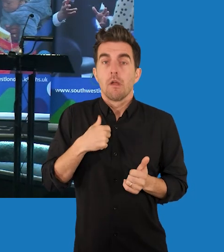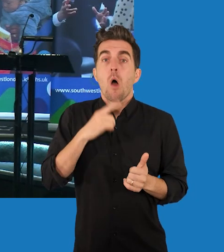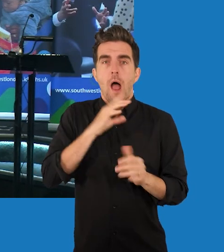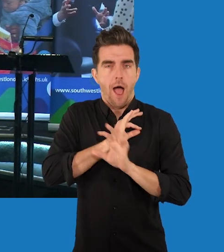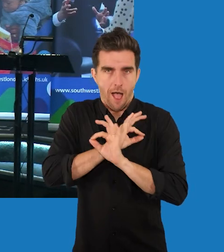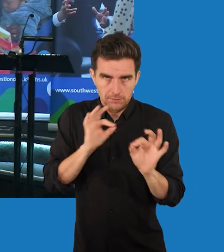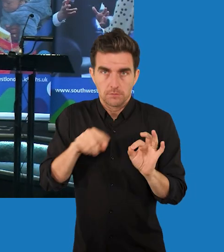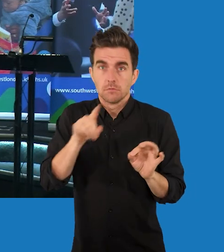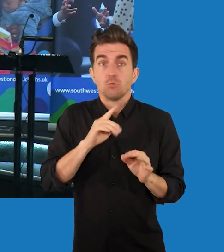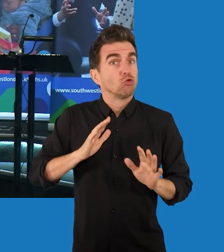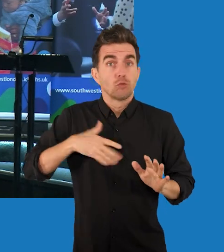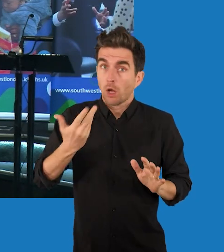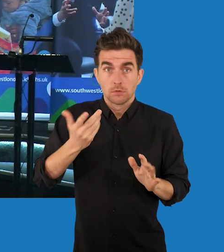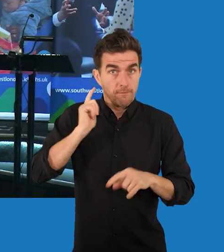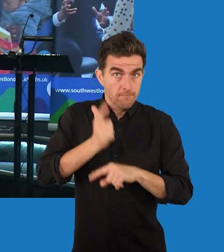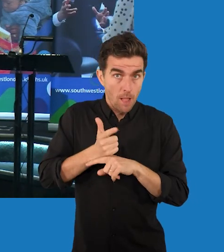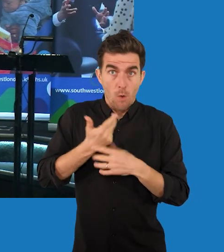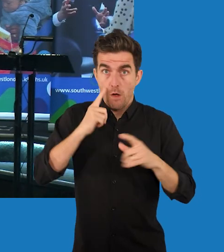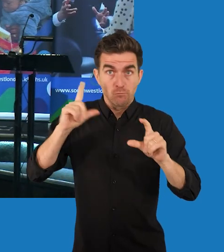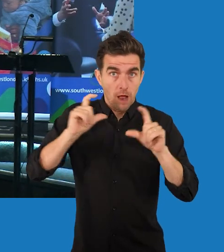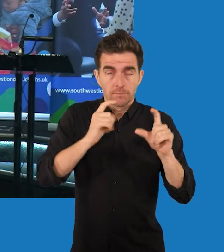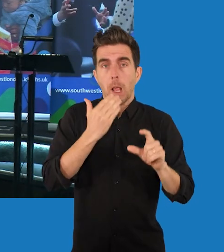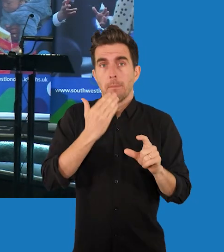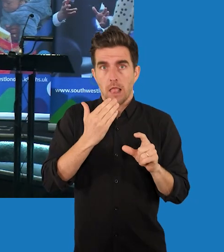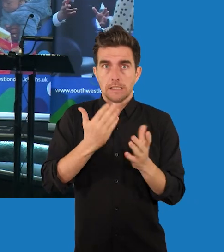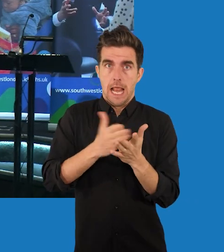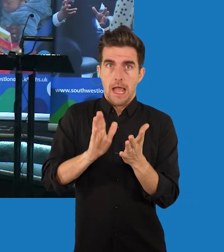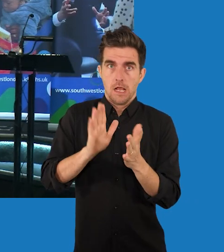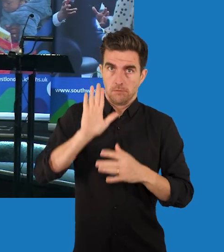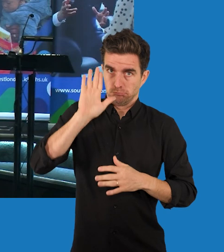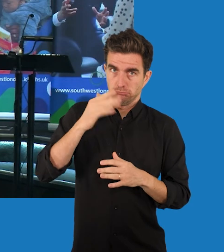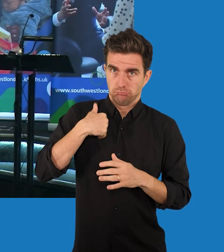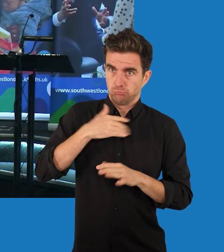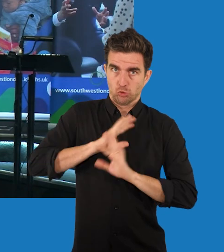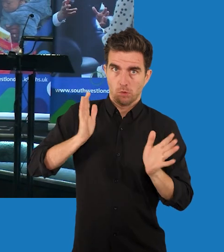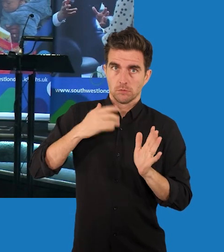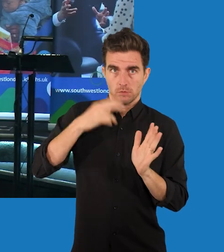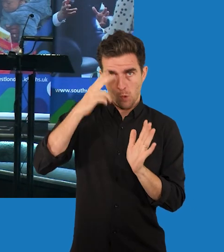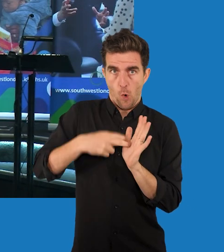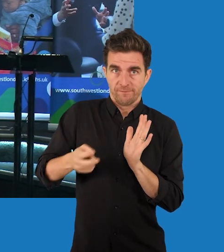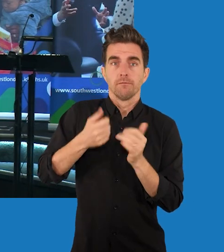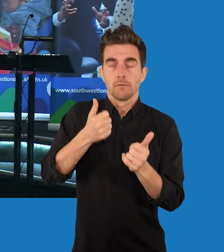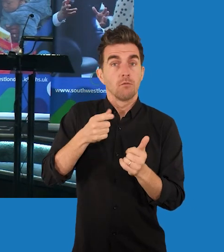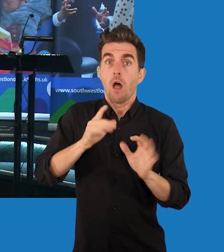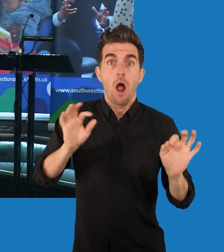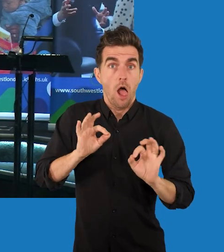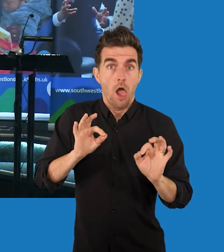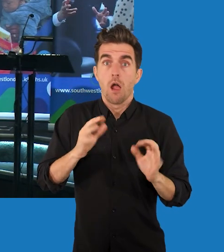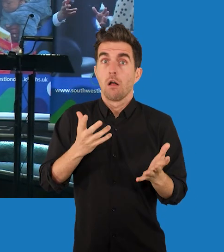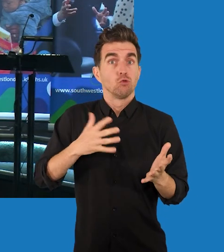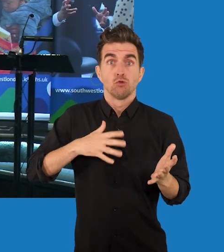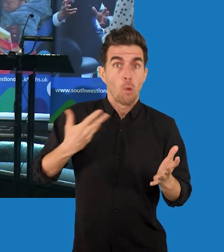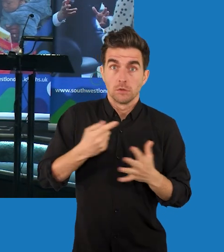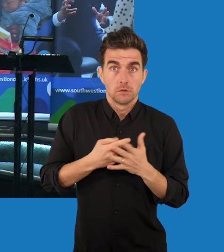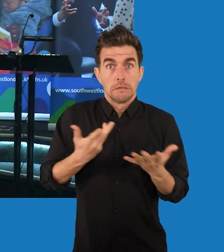people to opt out if they do not want to be filmed or photographed, so hopefully you have done that. If you don't want to be filmed or photographed, the event